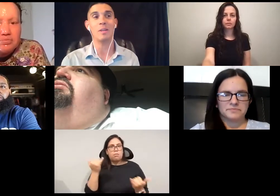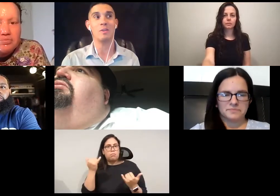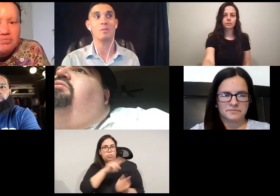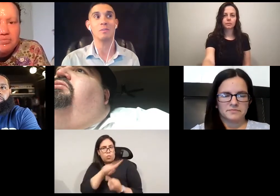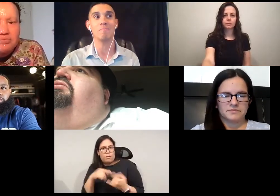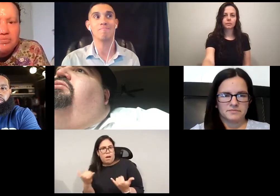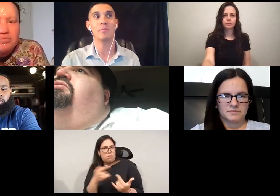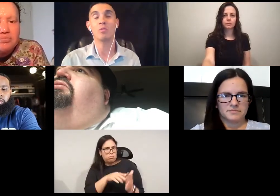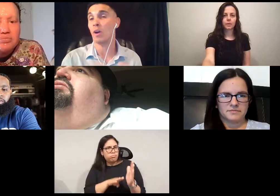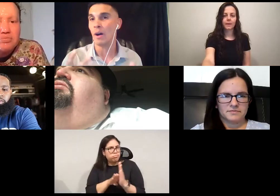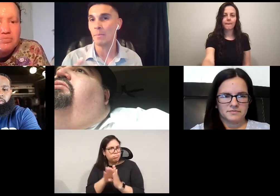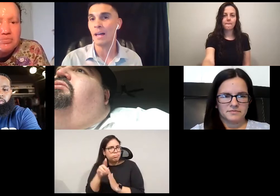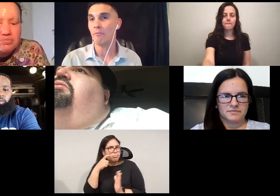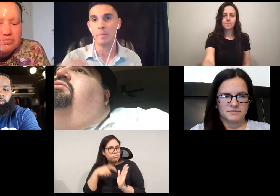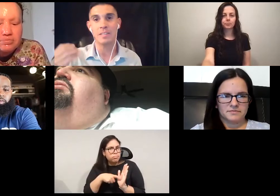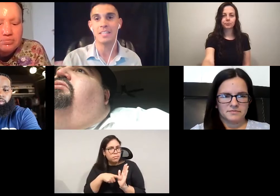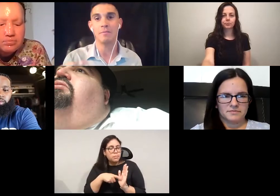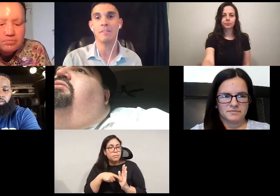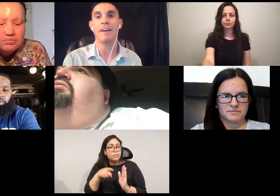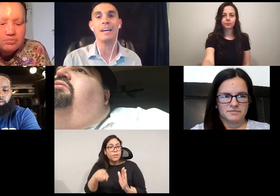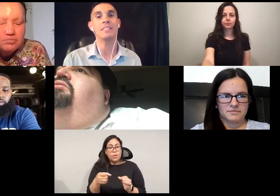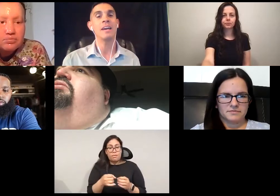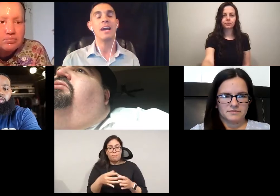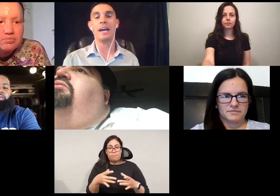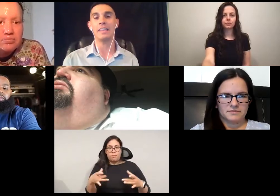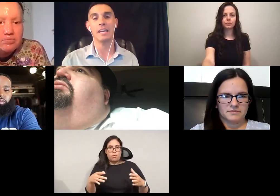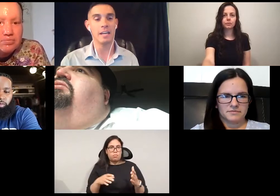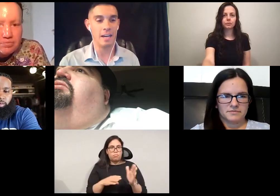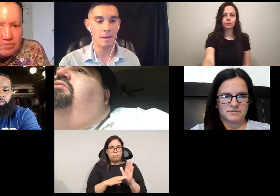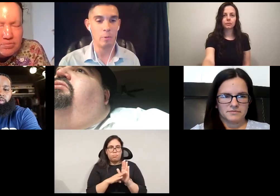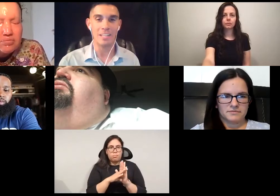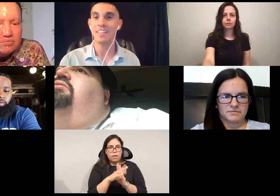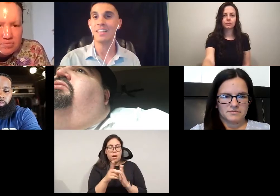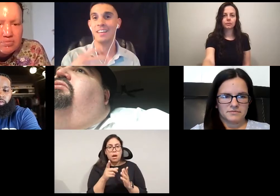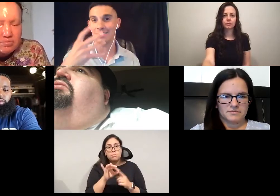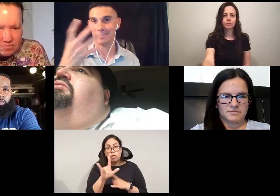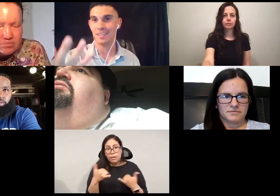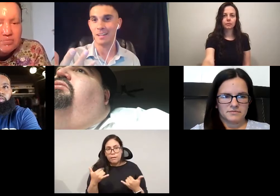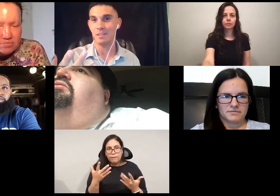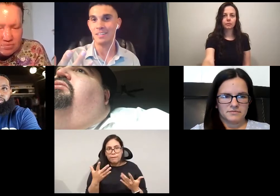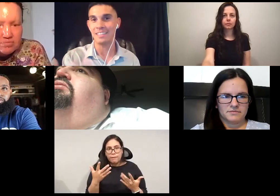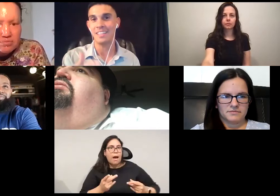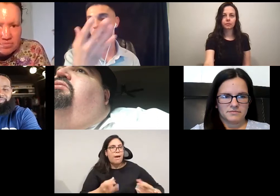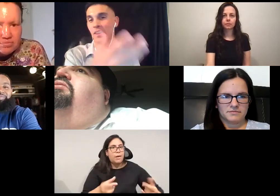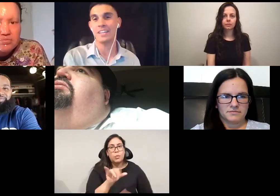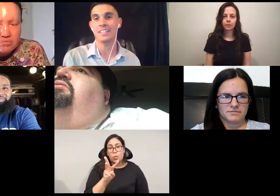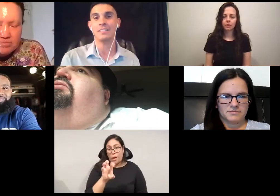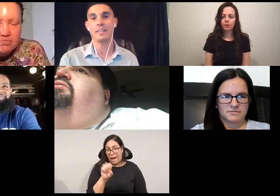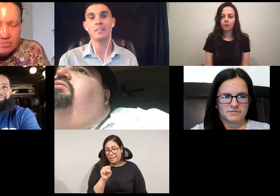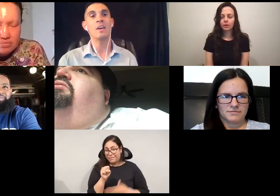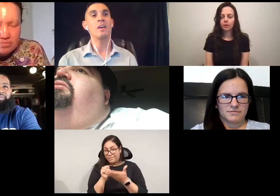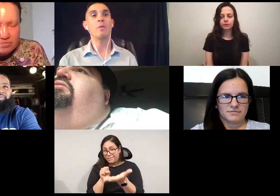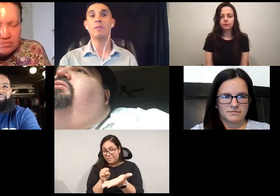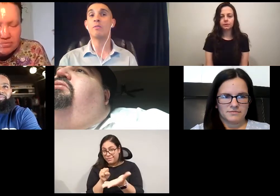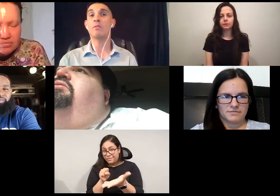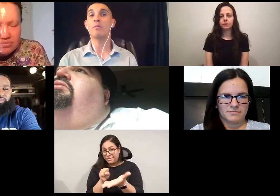especially when you grow on a platform extensively fast. I think Wesley can attest to this. Carly can attest to